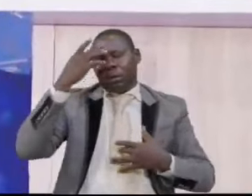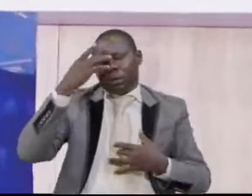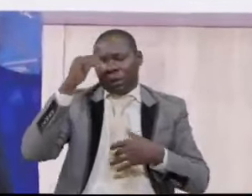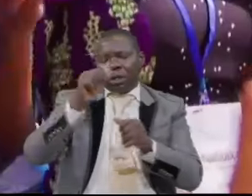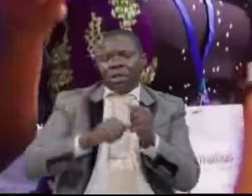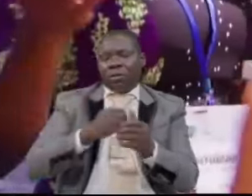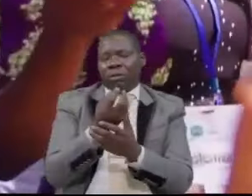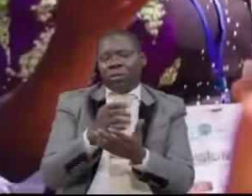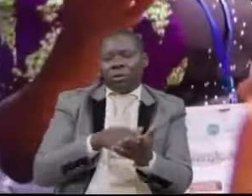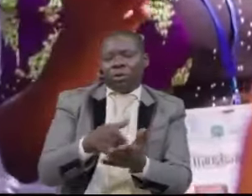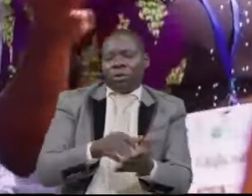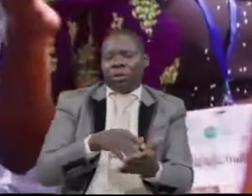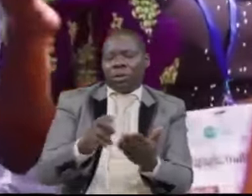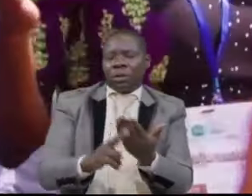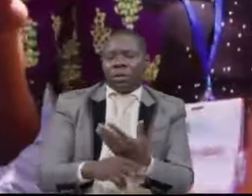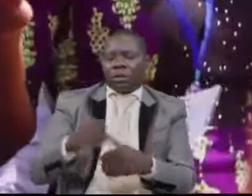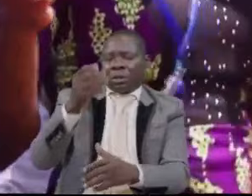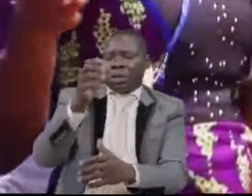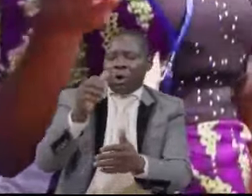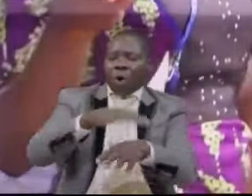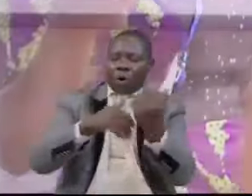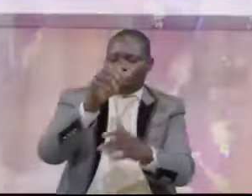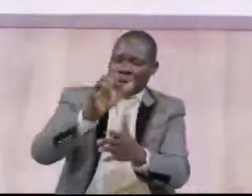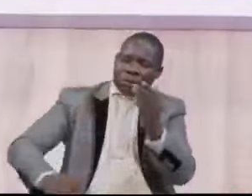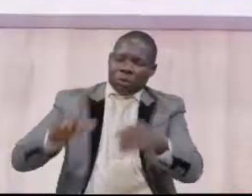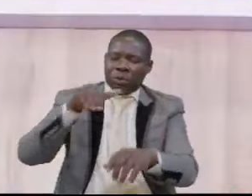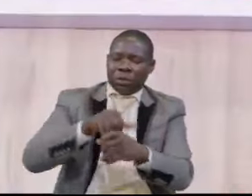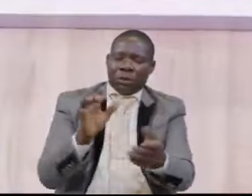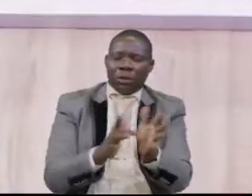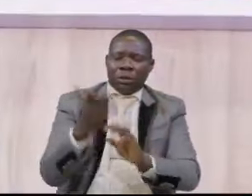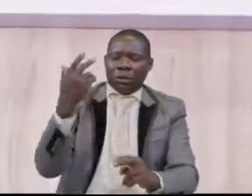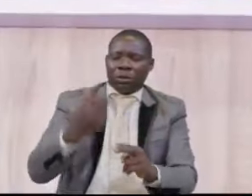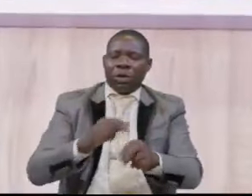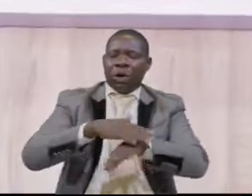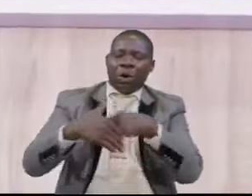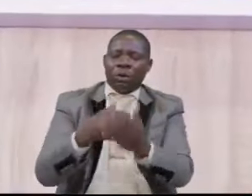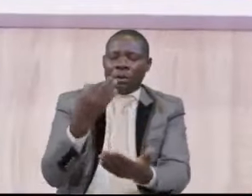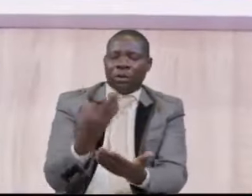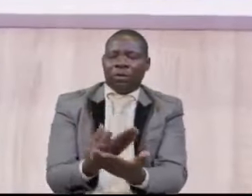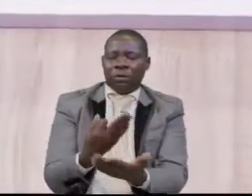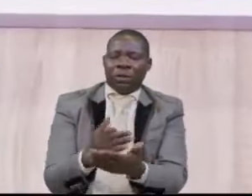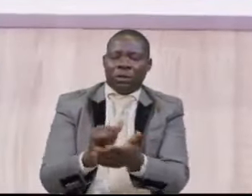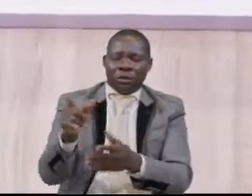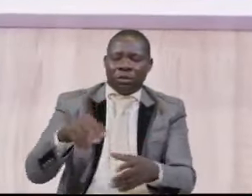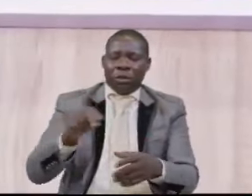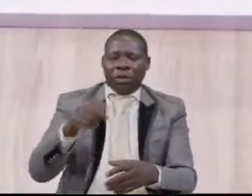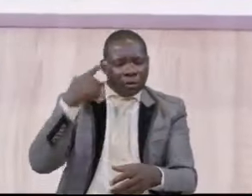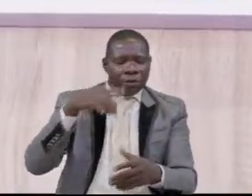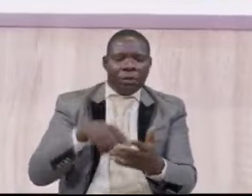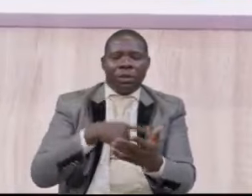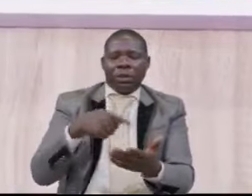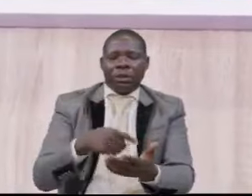away. All the finance you need for this progress of your journey. All